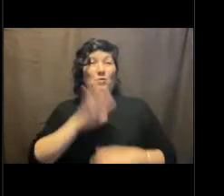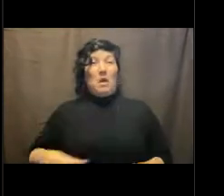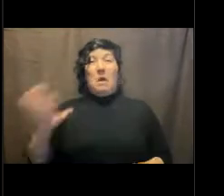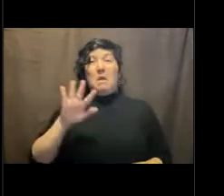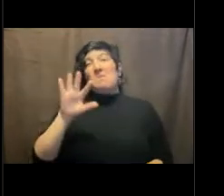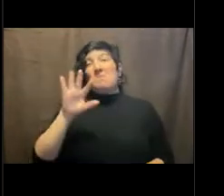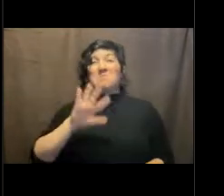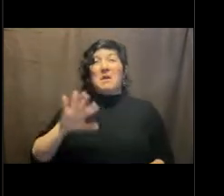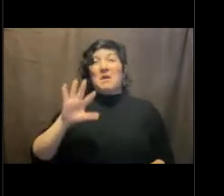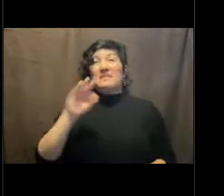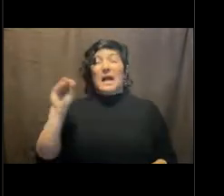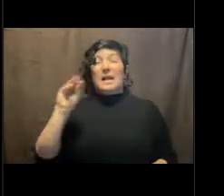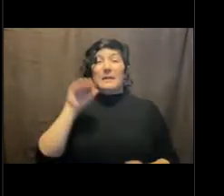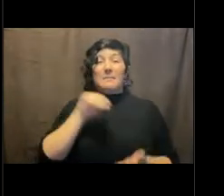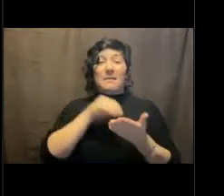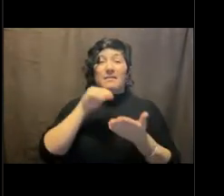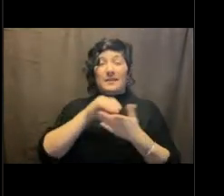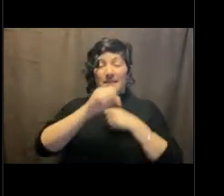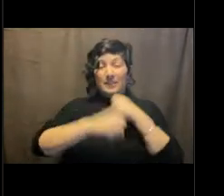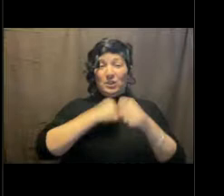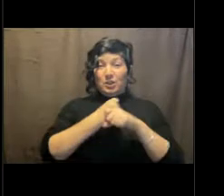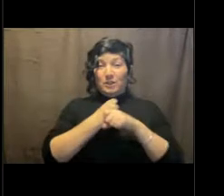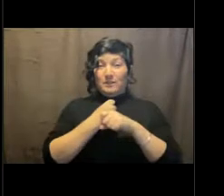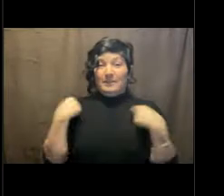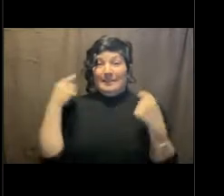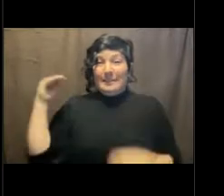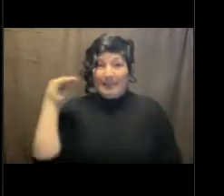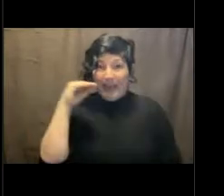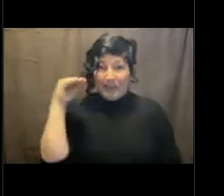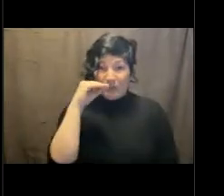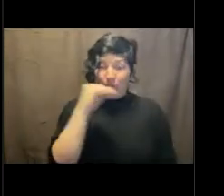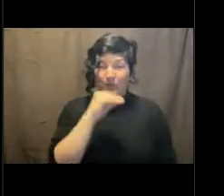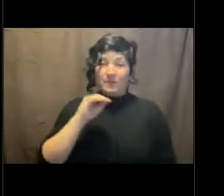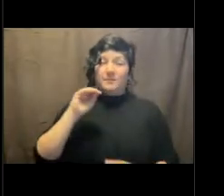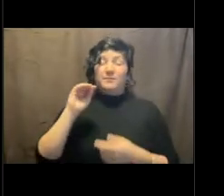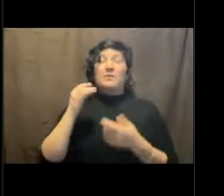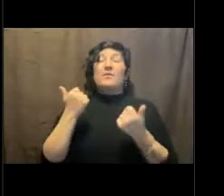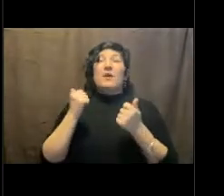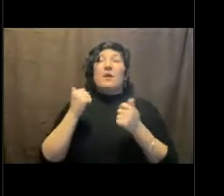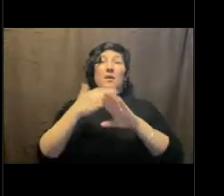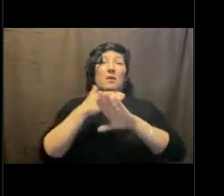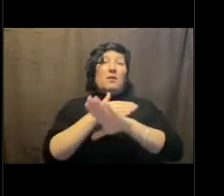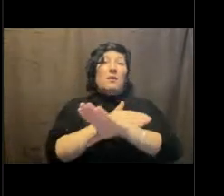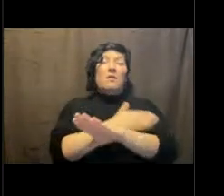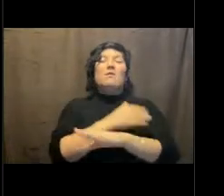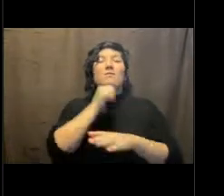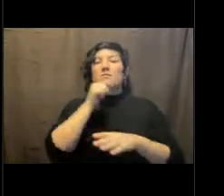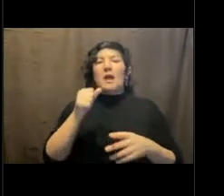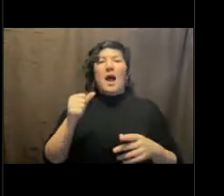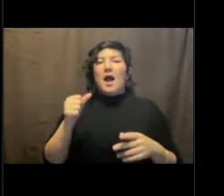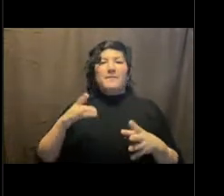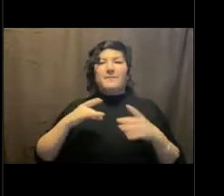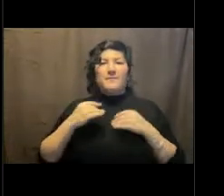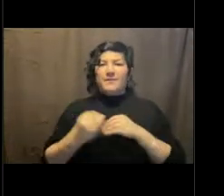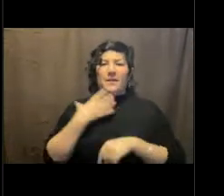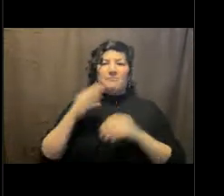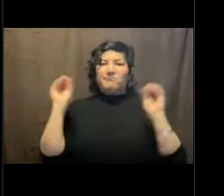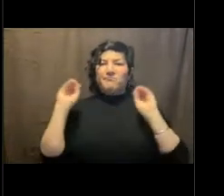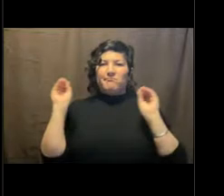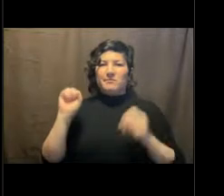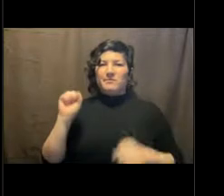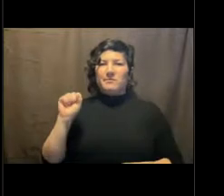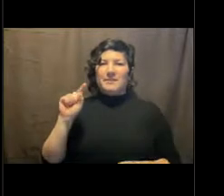since the dinosaurs. They've evolved so that they are not affected by stinging jellyfish. They can eat jellyfish